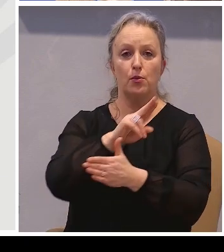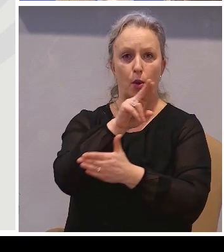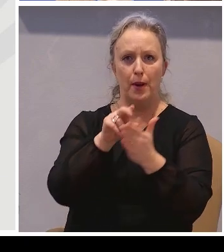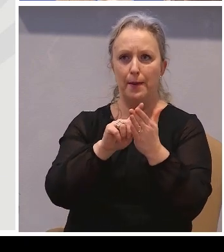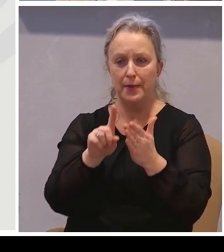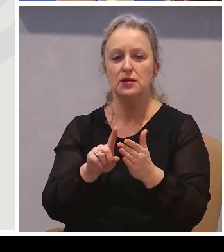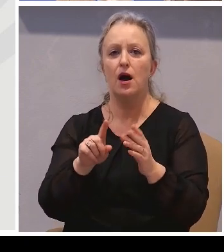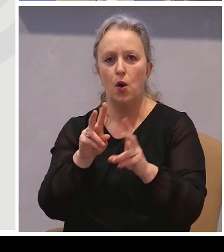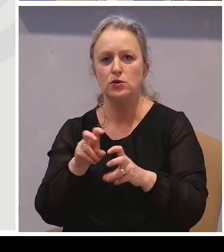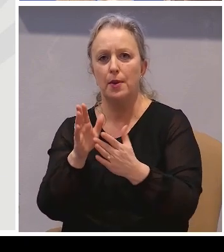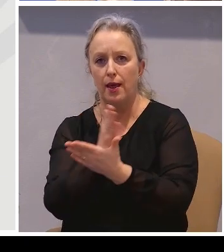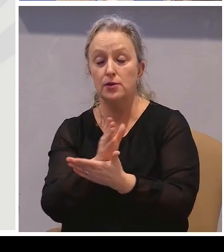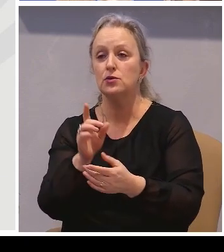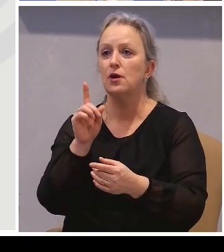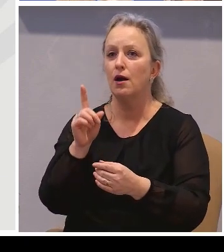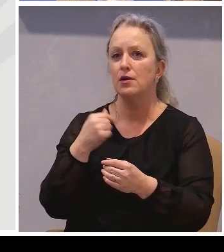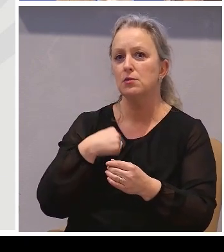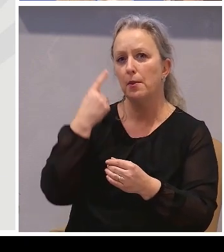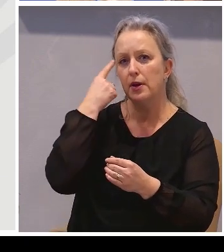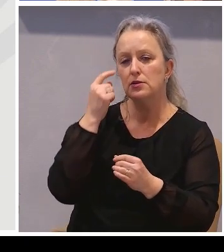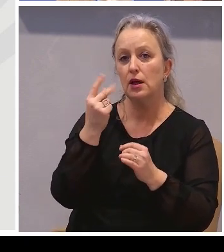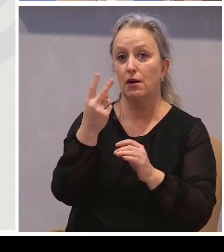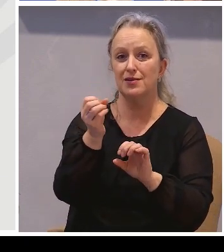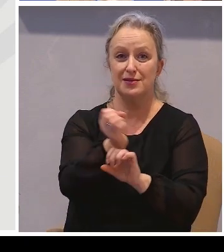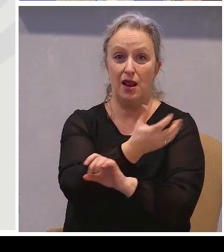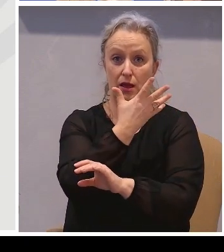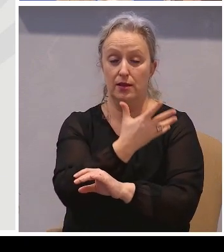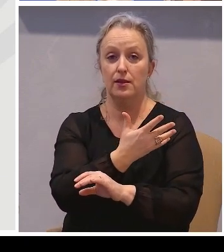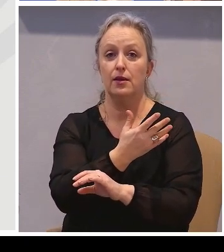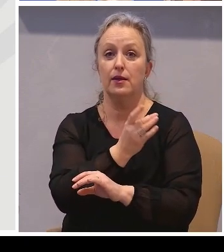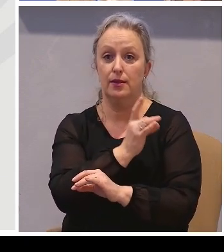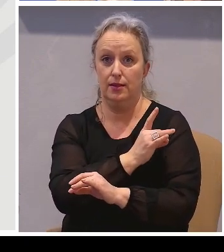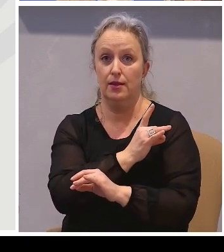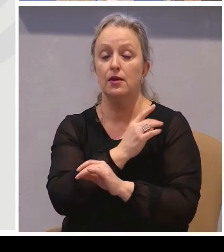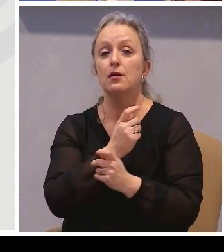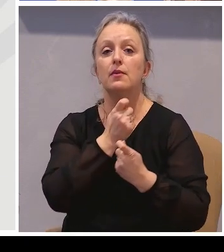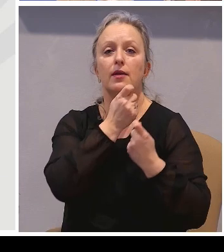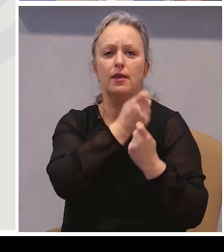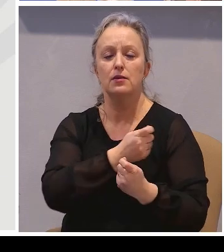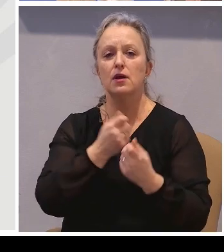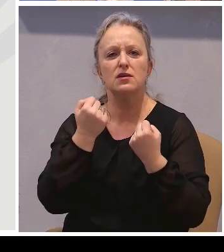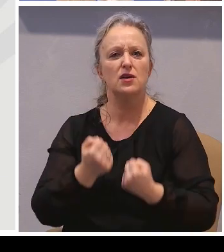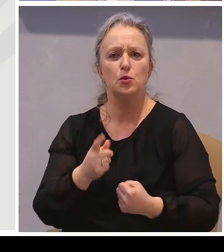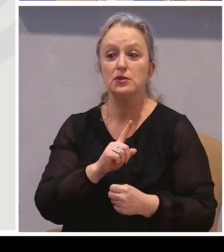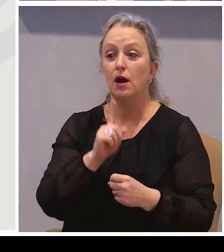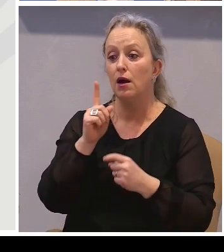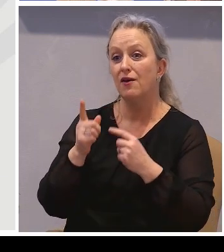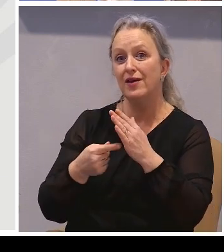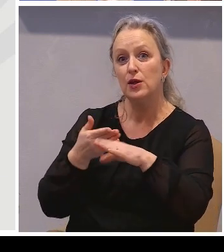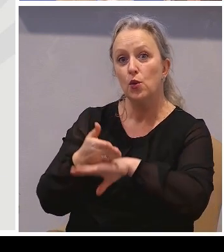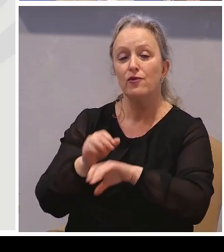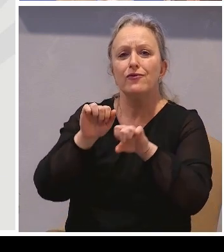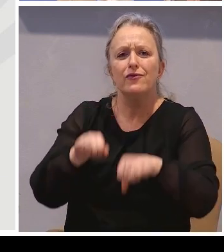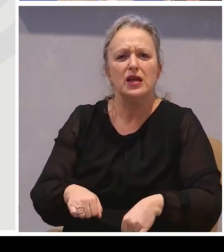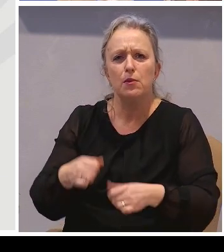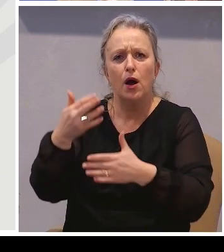parandada, siis ma environment mõtlesin, et ma jätan and siia we have 2 slaidi, understood the näitan problems, teile, then mis on need raskused, aga mis on ka võimalused. I thought that